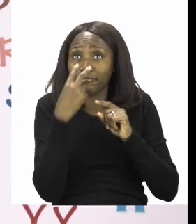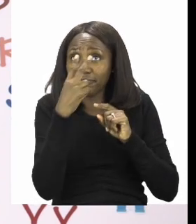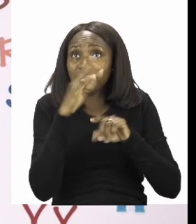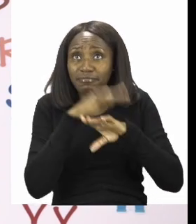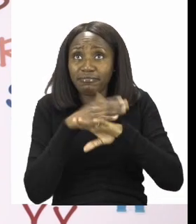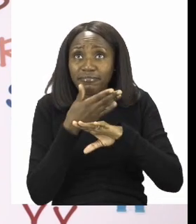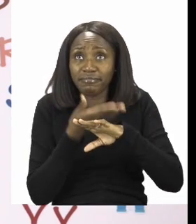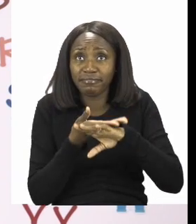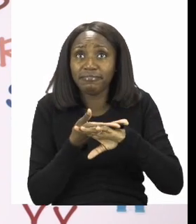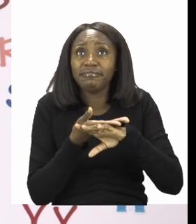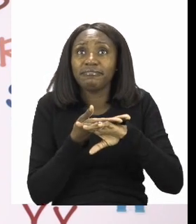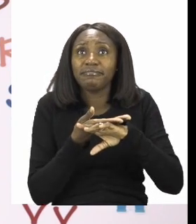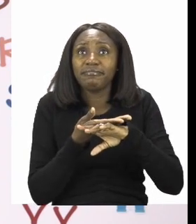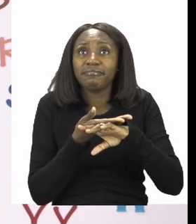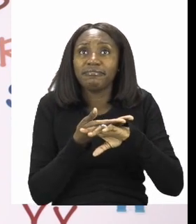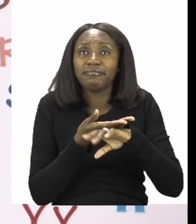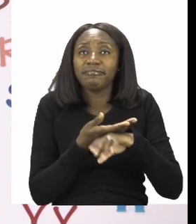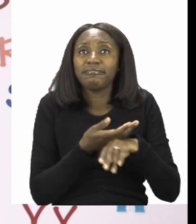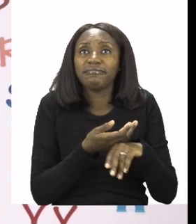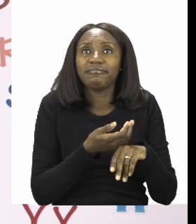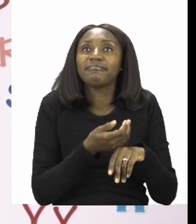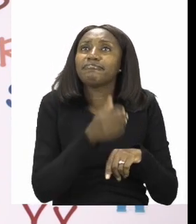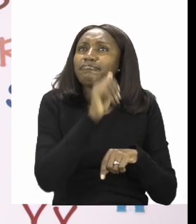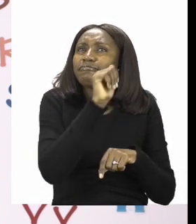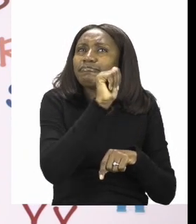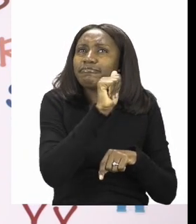So we're going to start with the first letter,